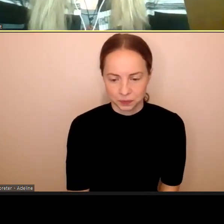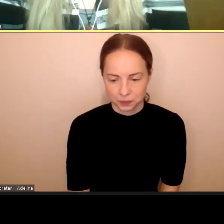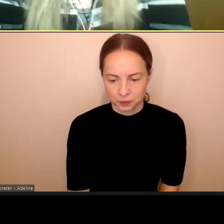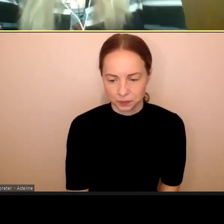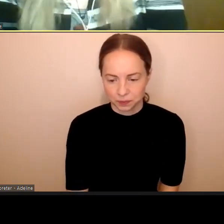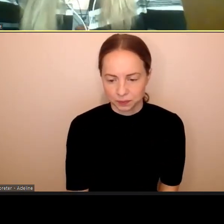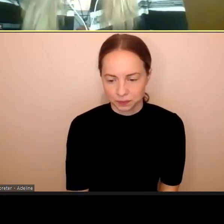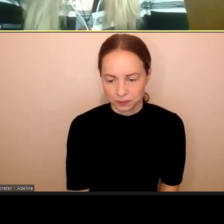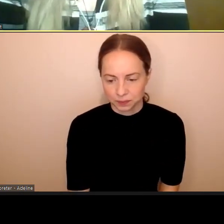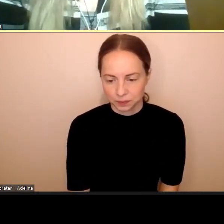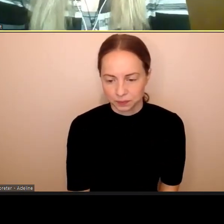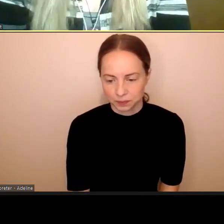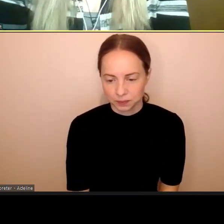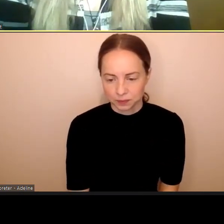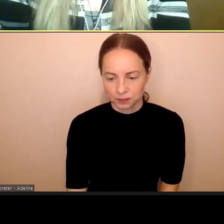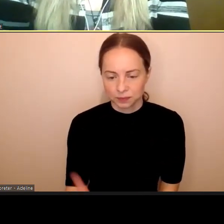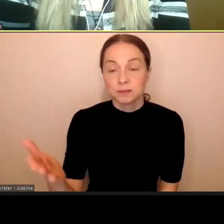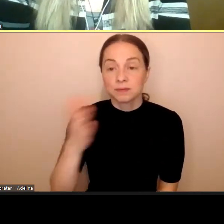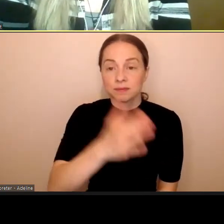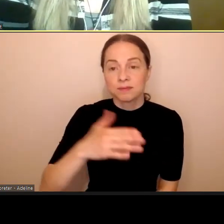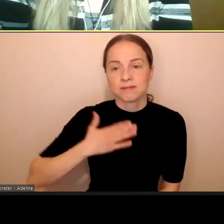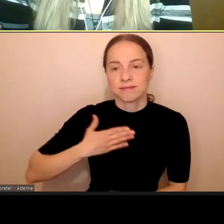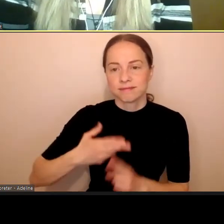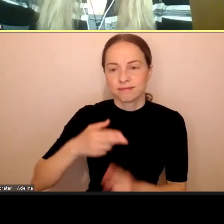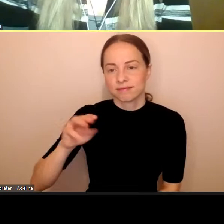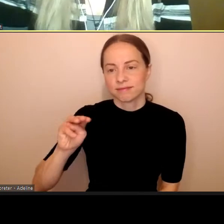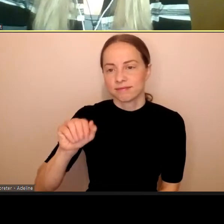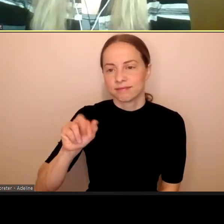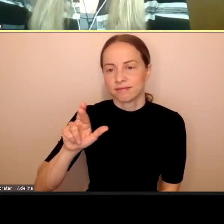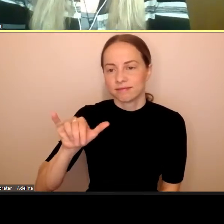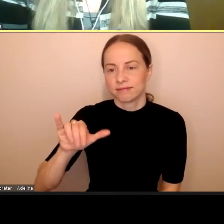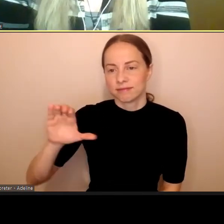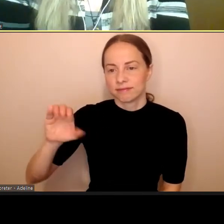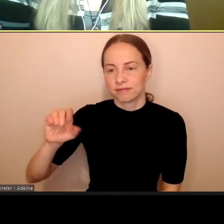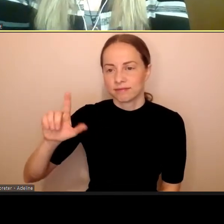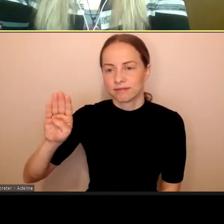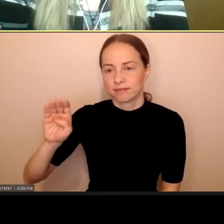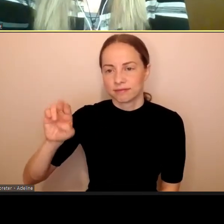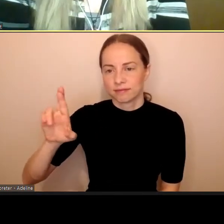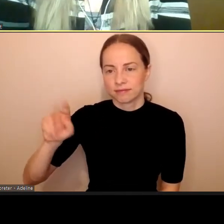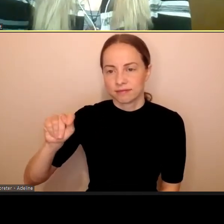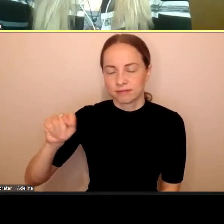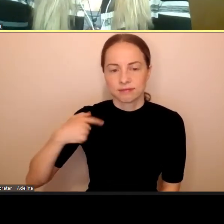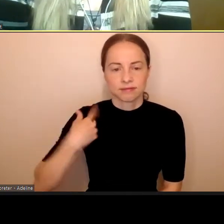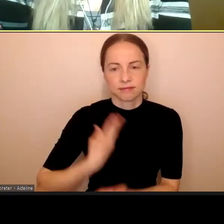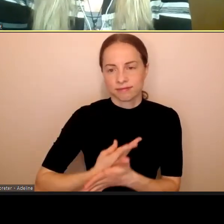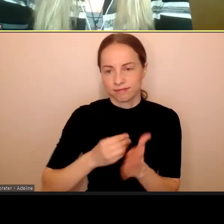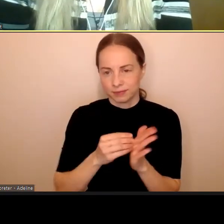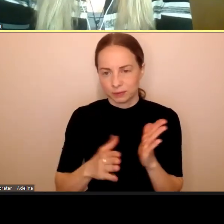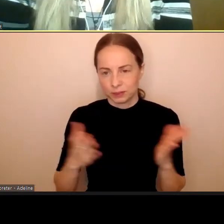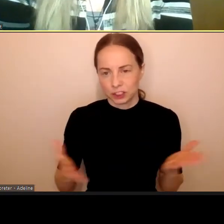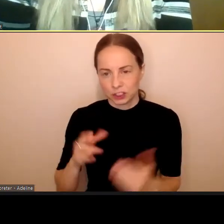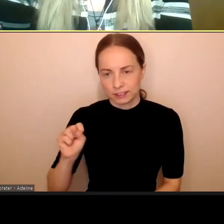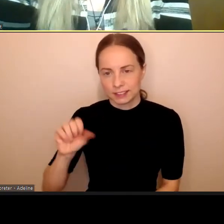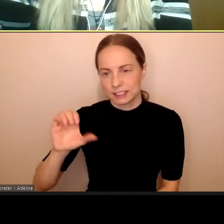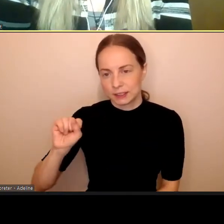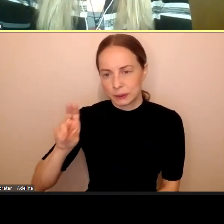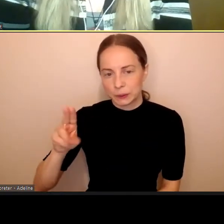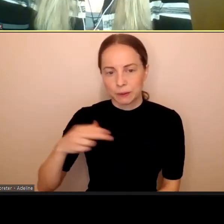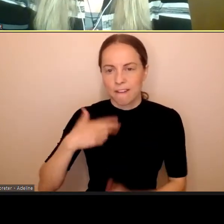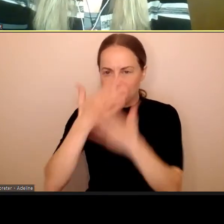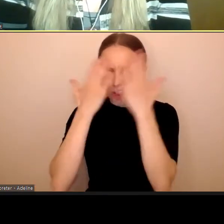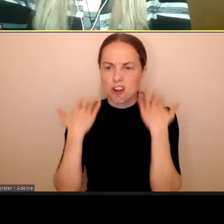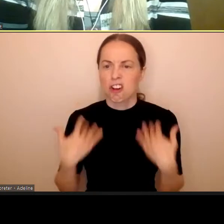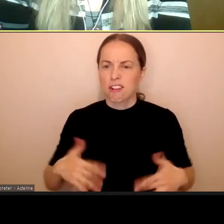And my name is Mary Colbert. I am also a graduate student here at St. Cloud State University. I have long light